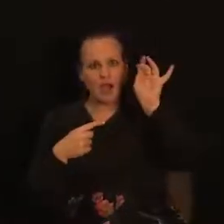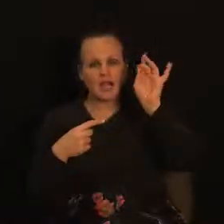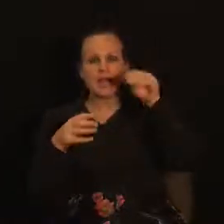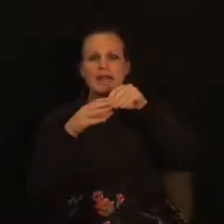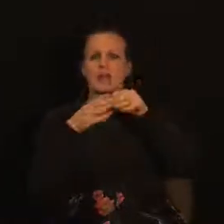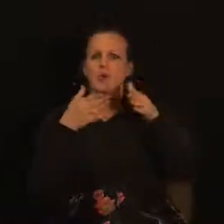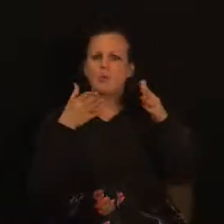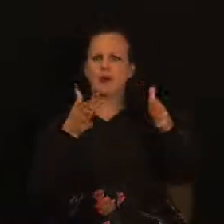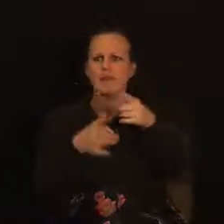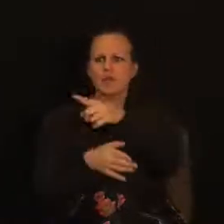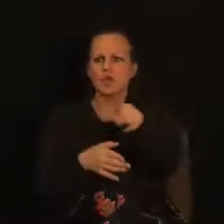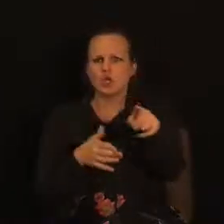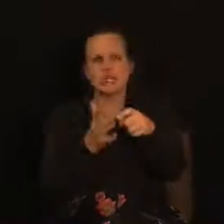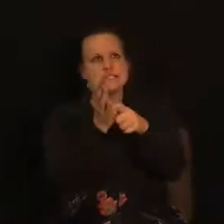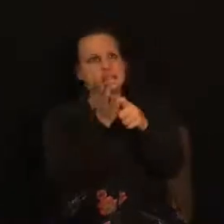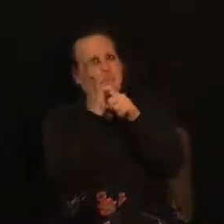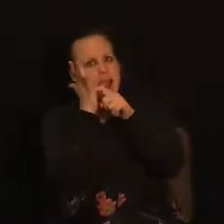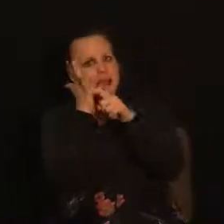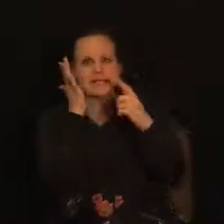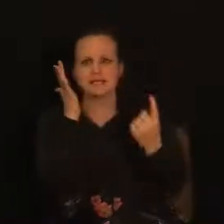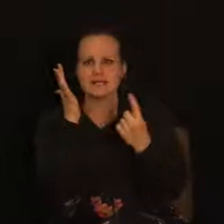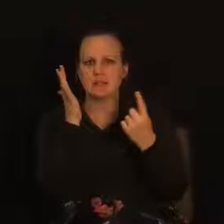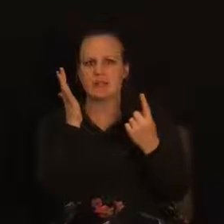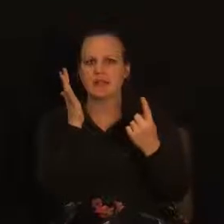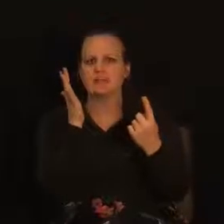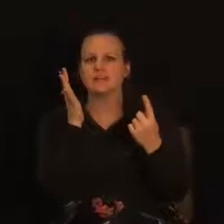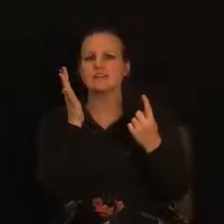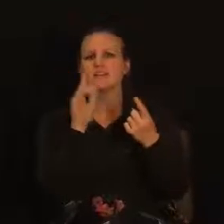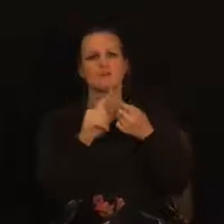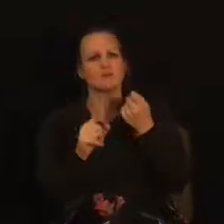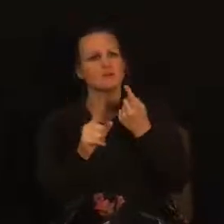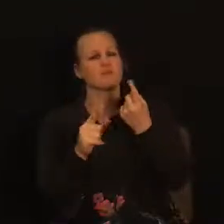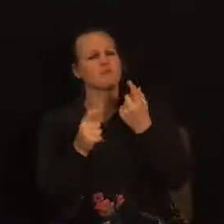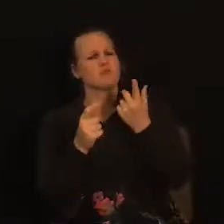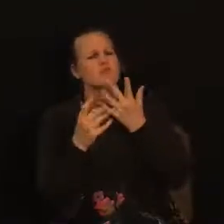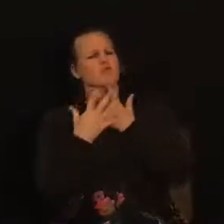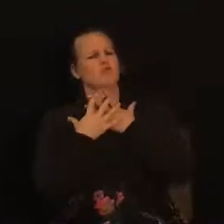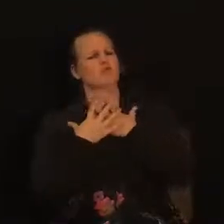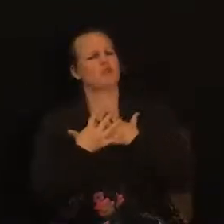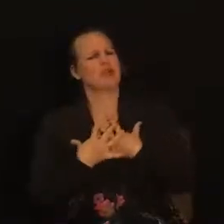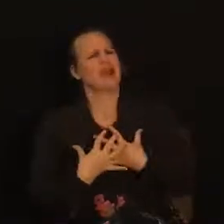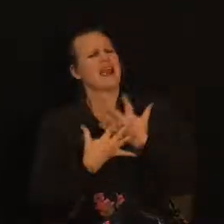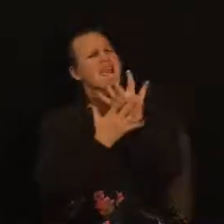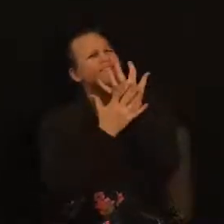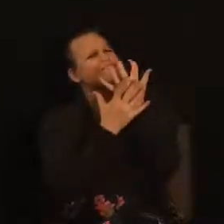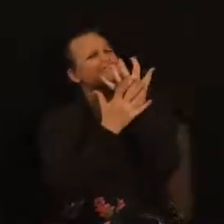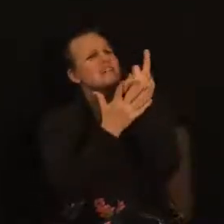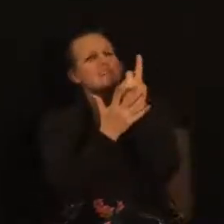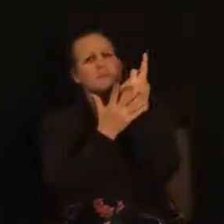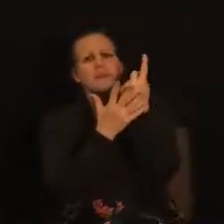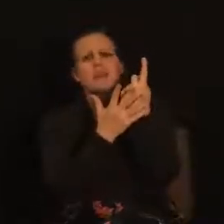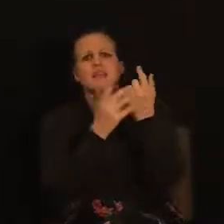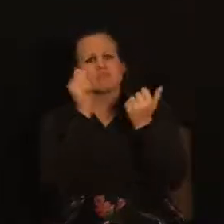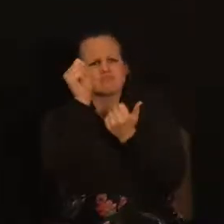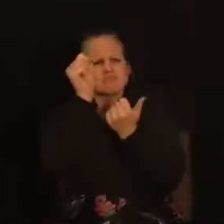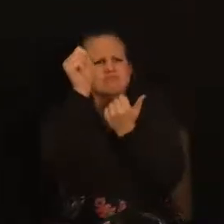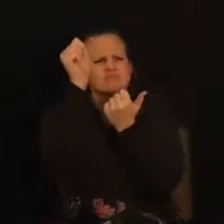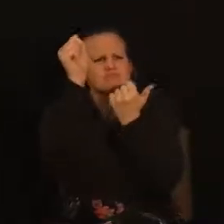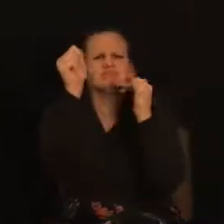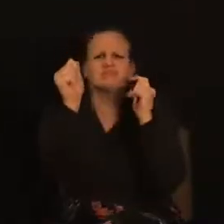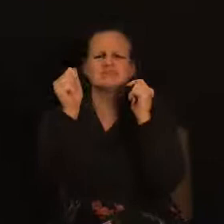you're demanding something from someone. That you crave something and you're going after it. It has an edge